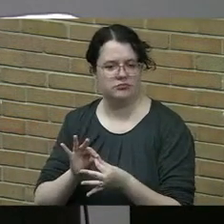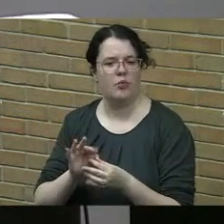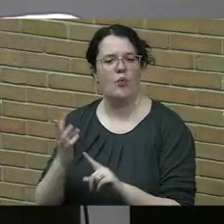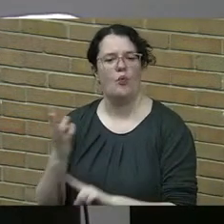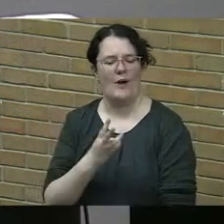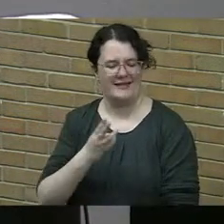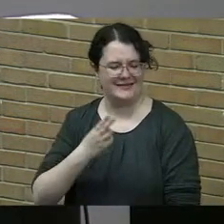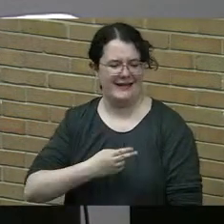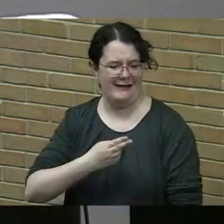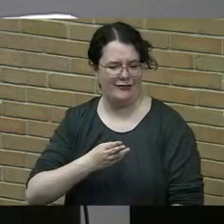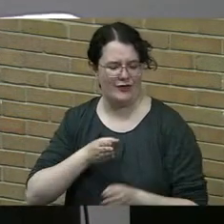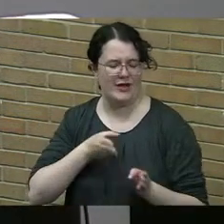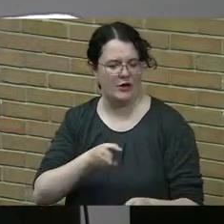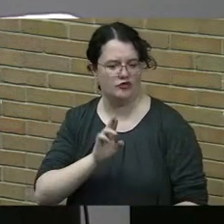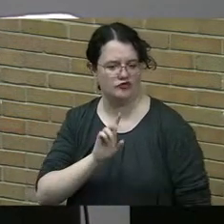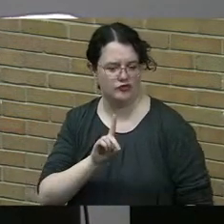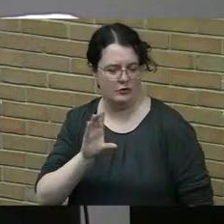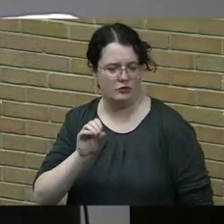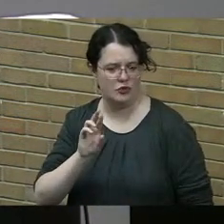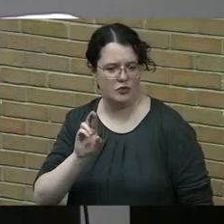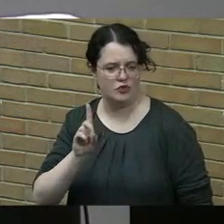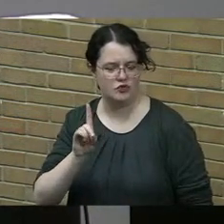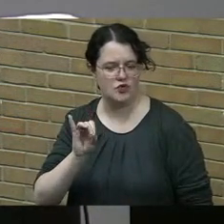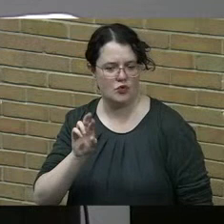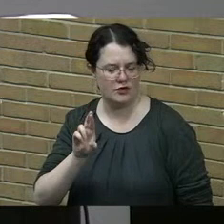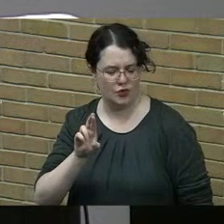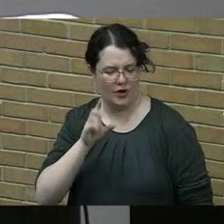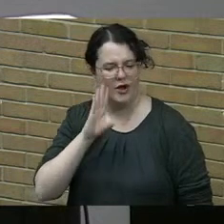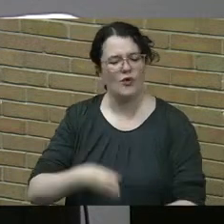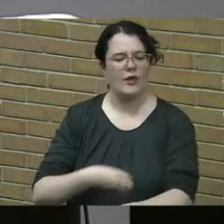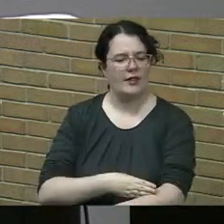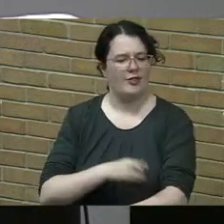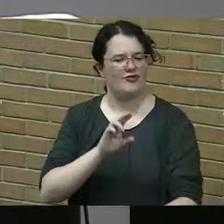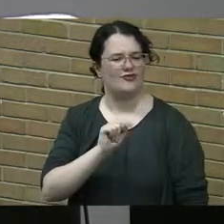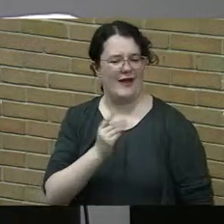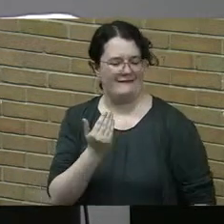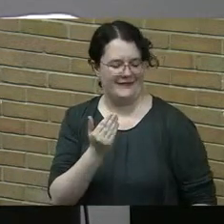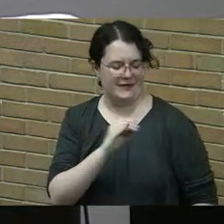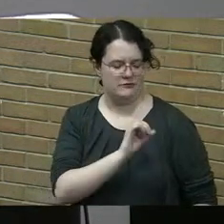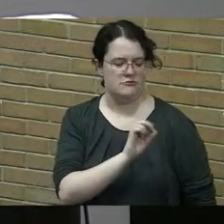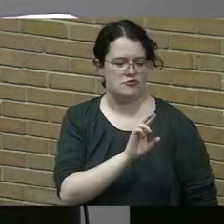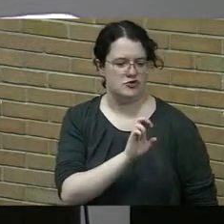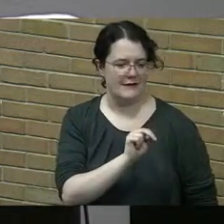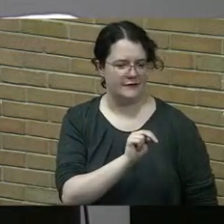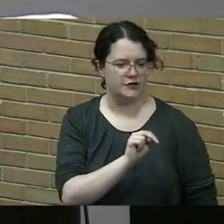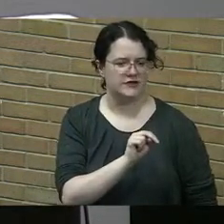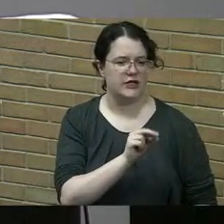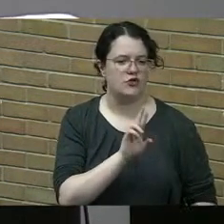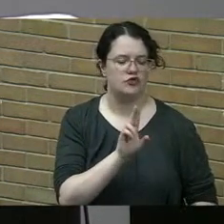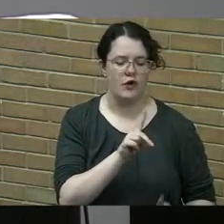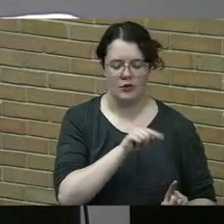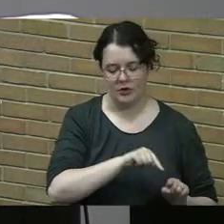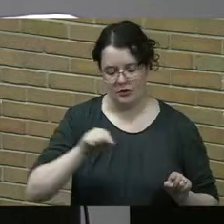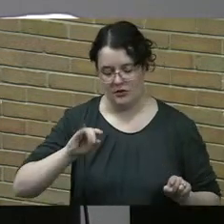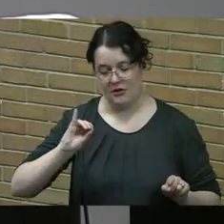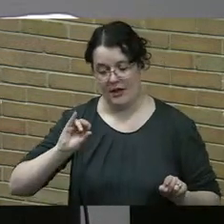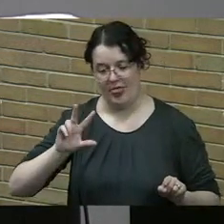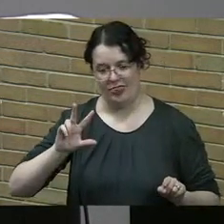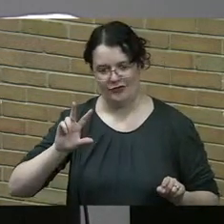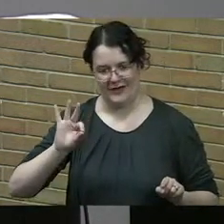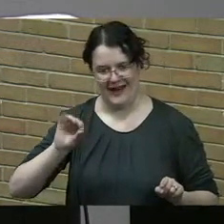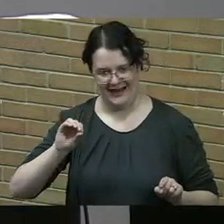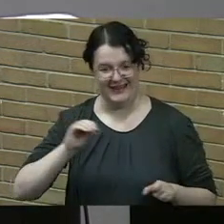improvements. That project will enhance the Route 15 corridor from Jefferson Road to I-390 in Brighton and